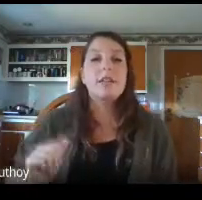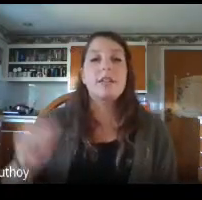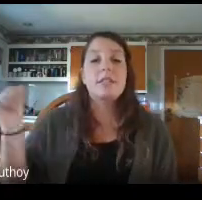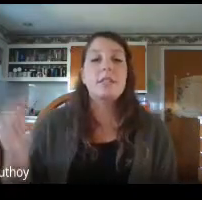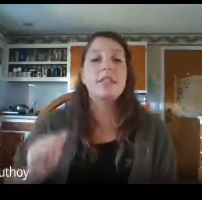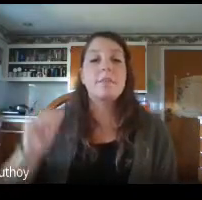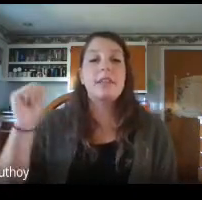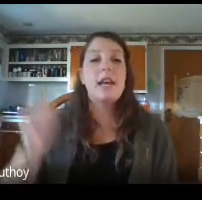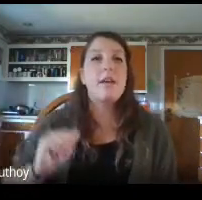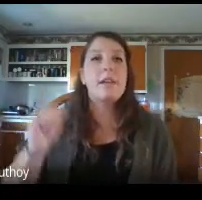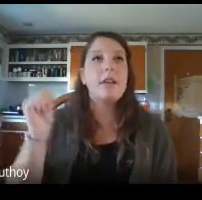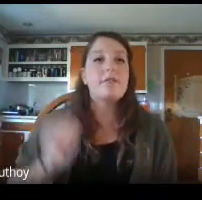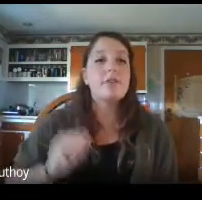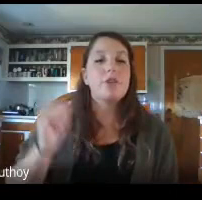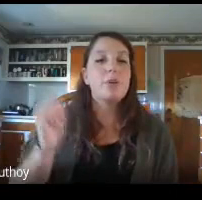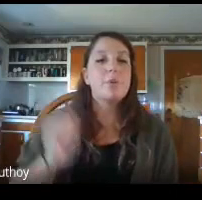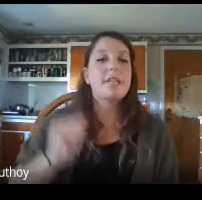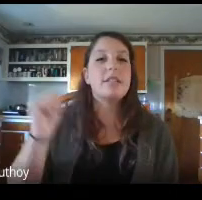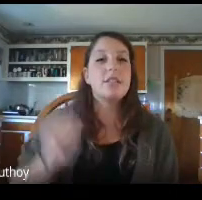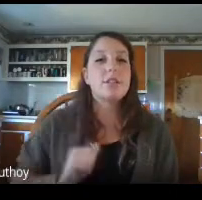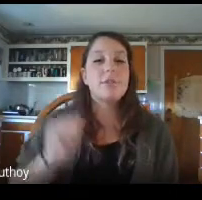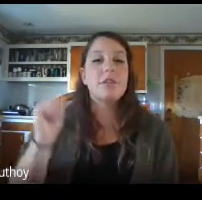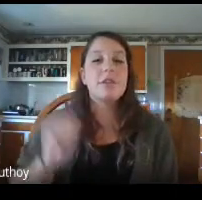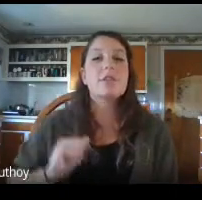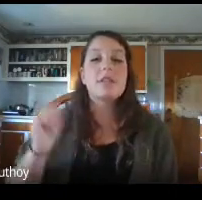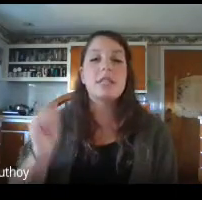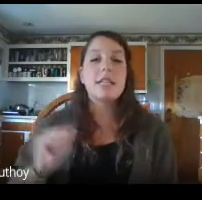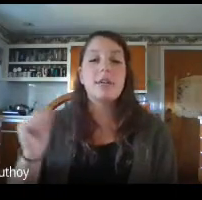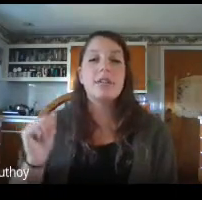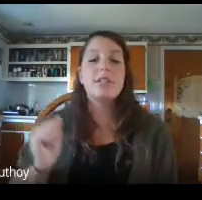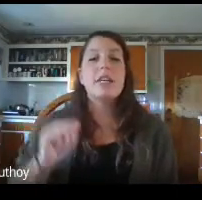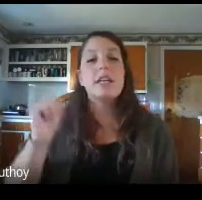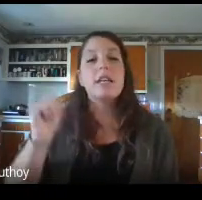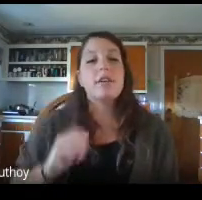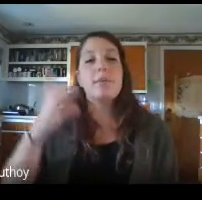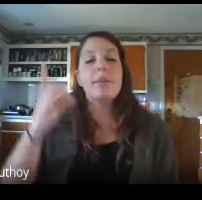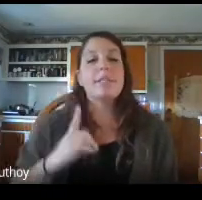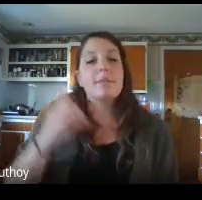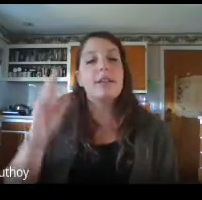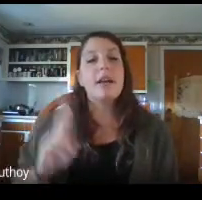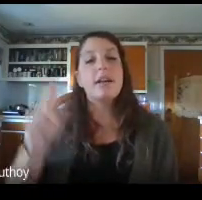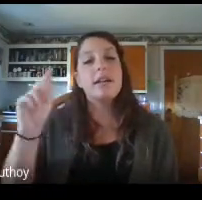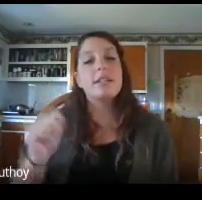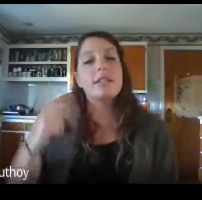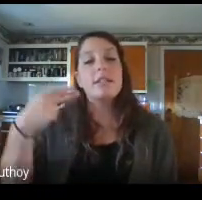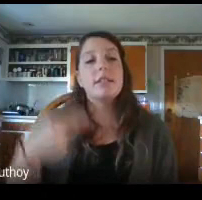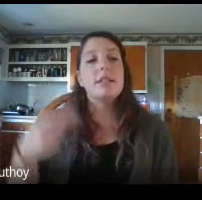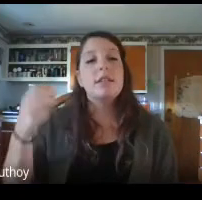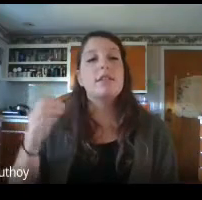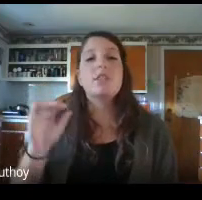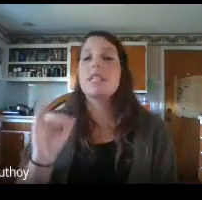your letters. This is something that a lot of new people tend to do when you're first learning sign language. You know, I'm bouncing my